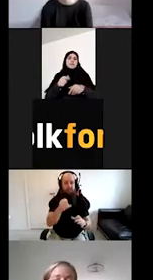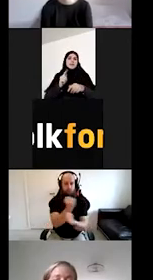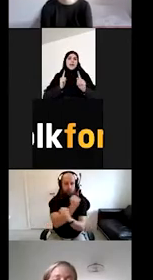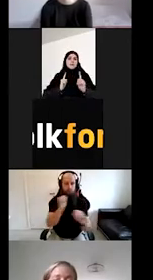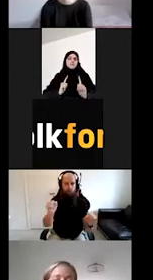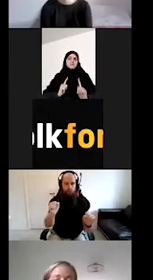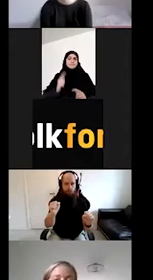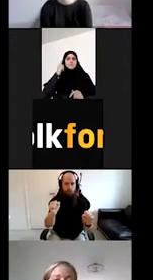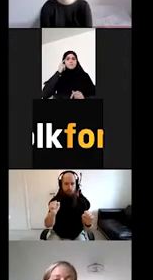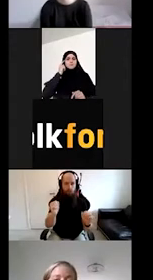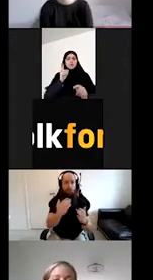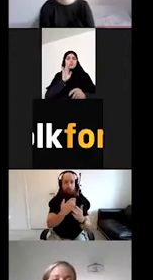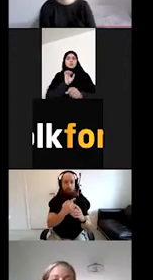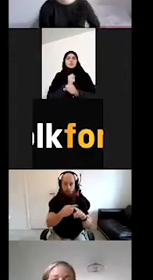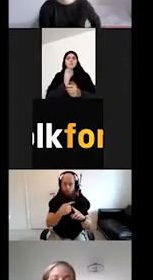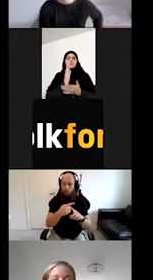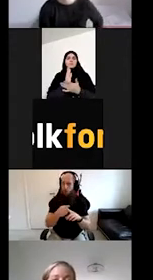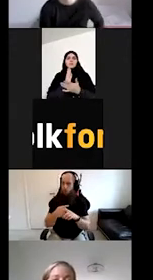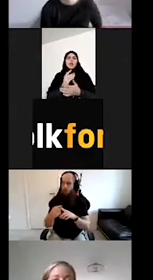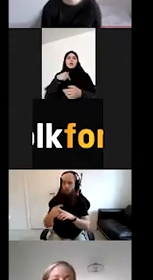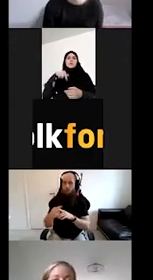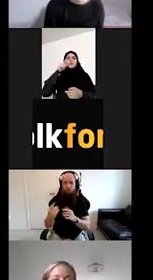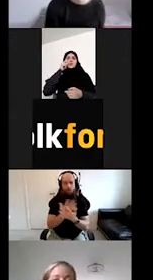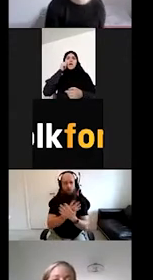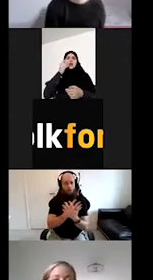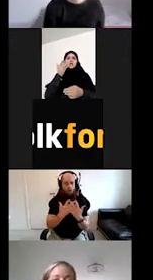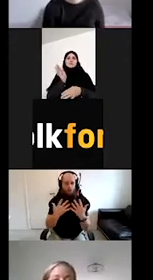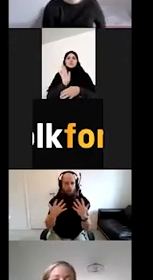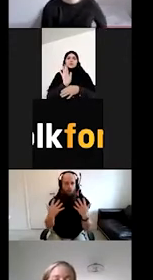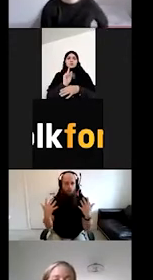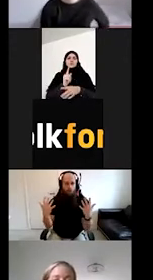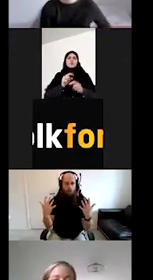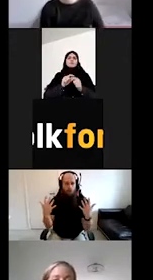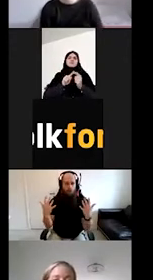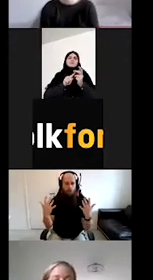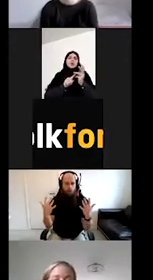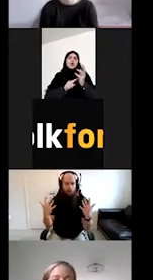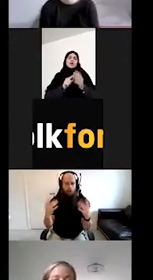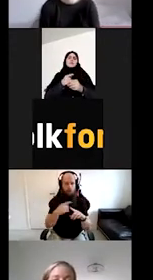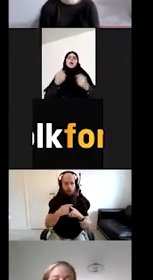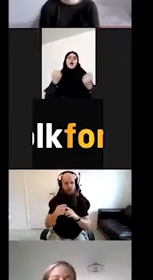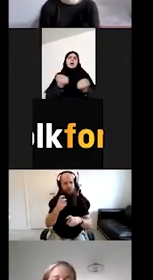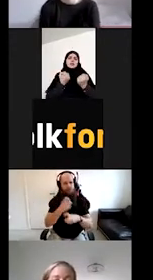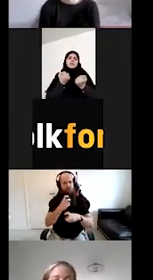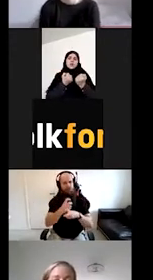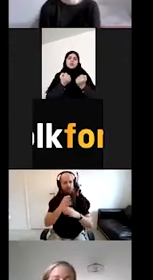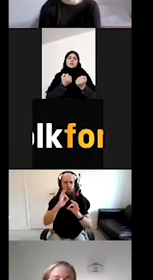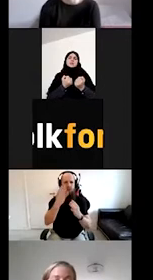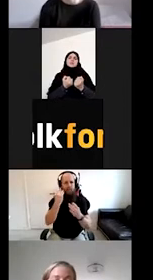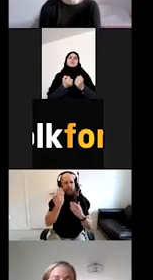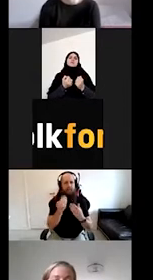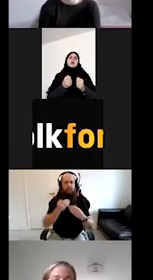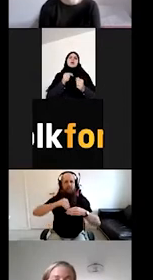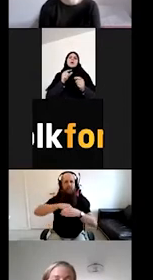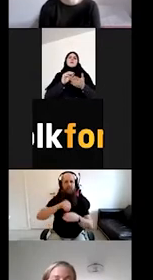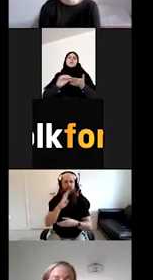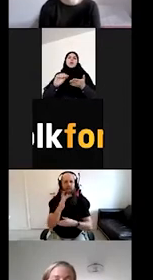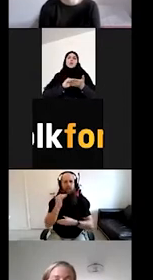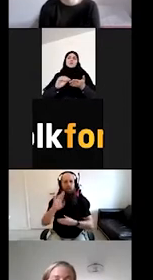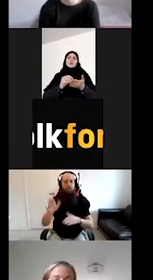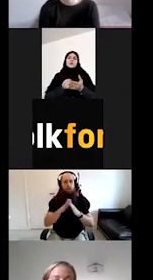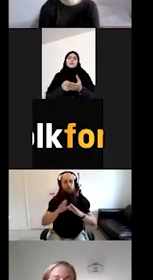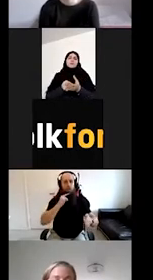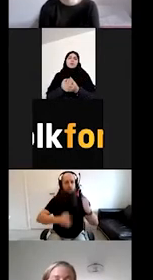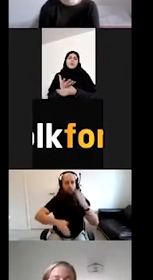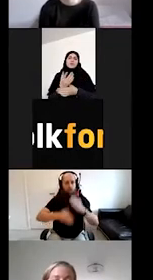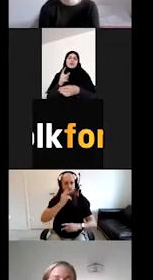with numerous efforts to implement properly the Dayton Peace Agreement and to ensure sustainable